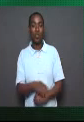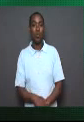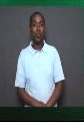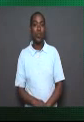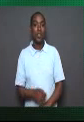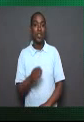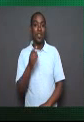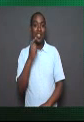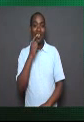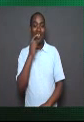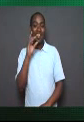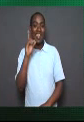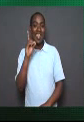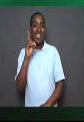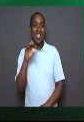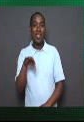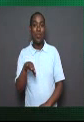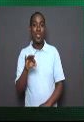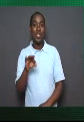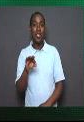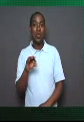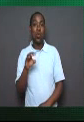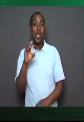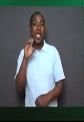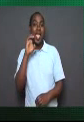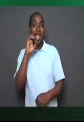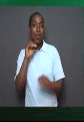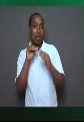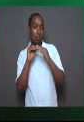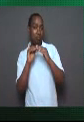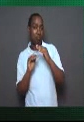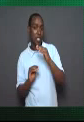Dentin is located under the enamel.